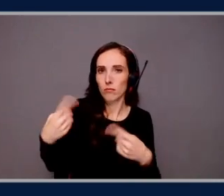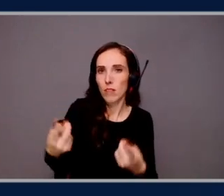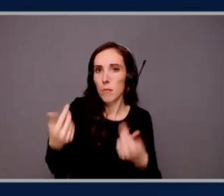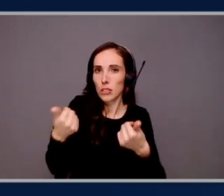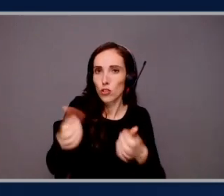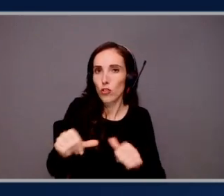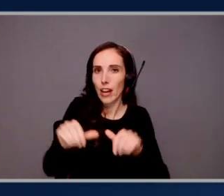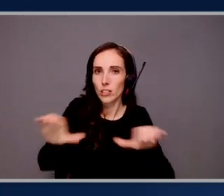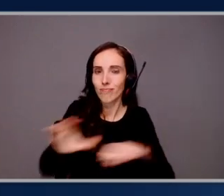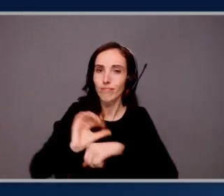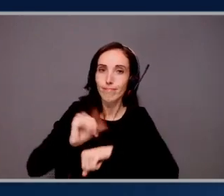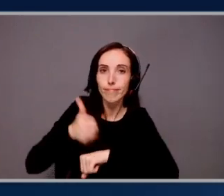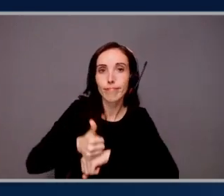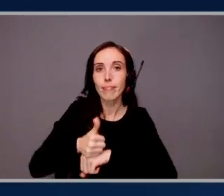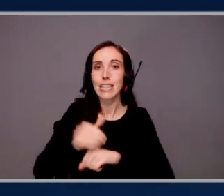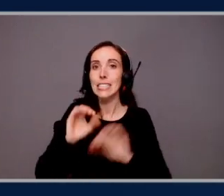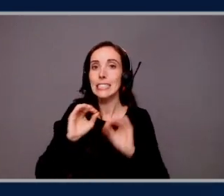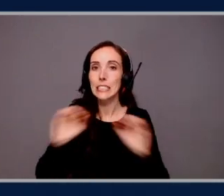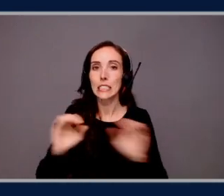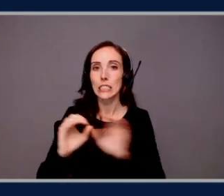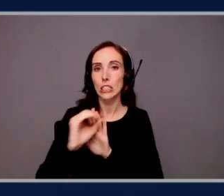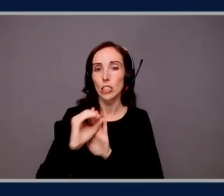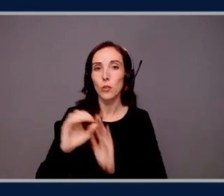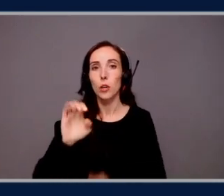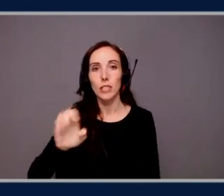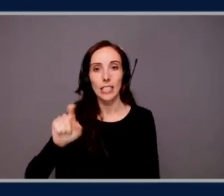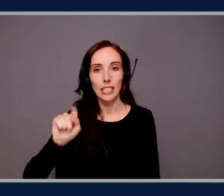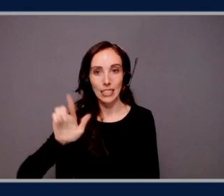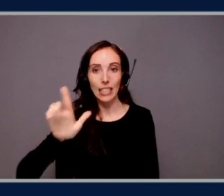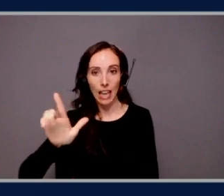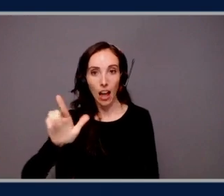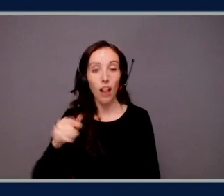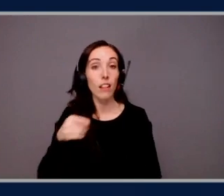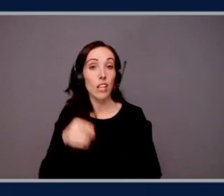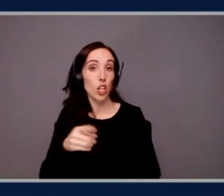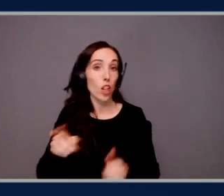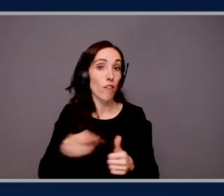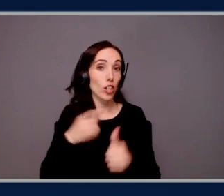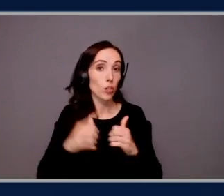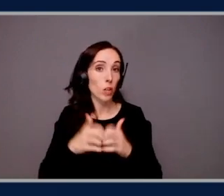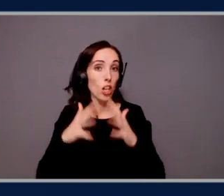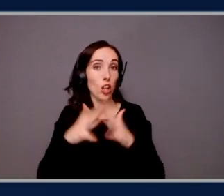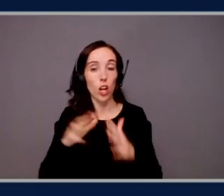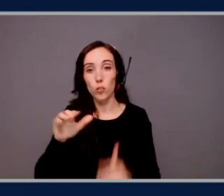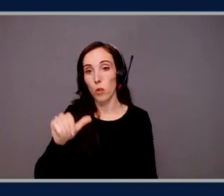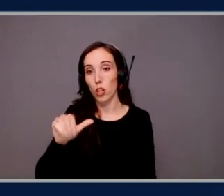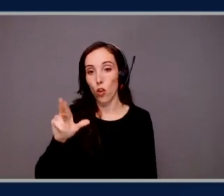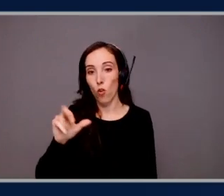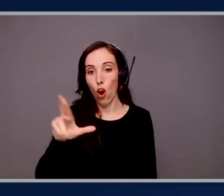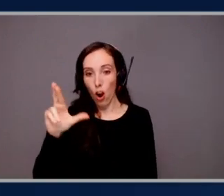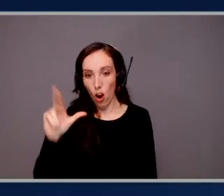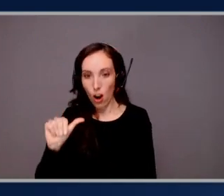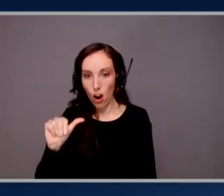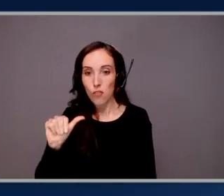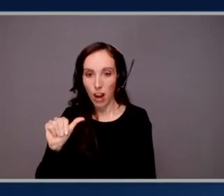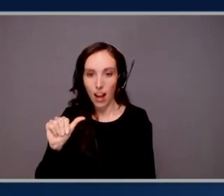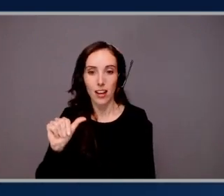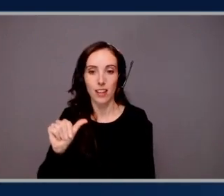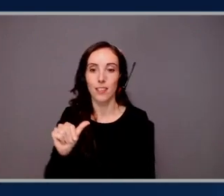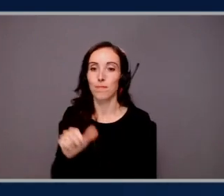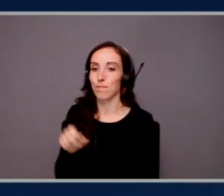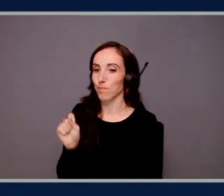It started in 2022. In fact, Jyoti launched the first one with Aurora. Guilty as asked. That's right. So it's been something that